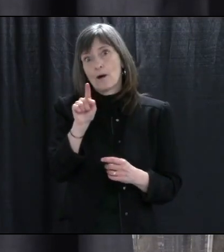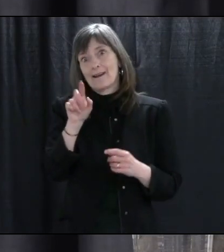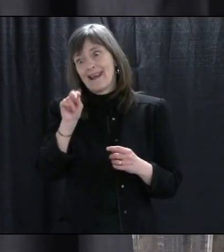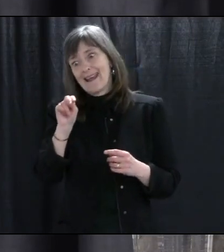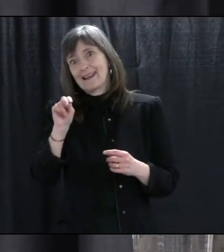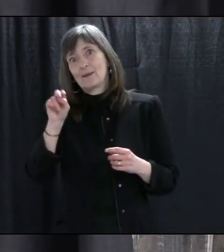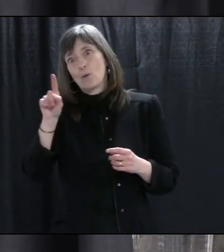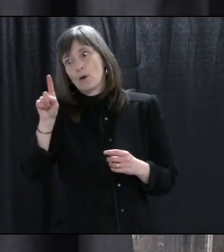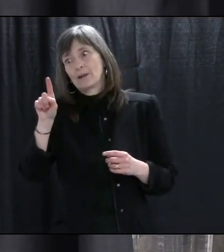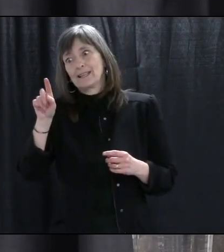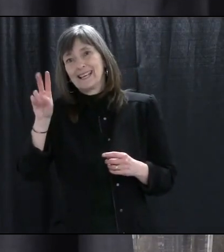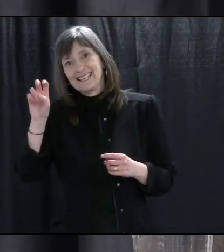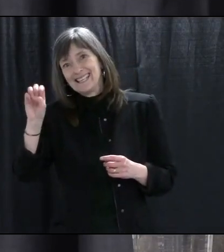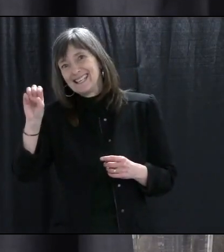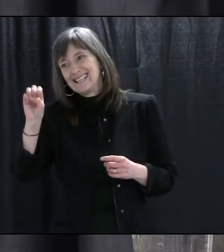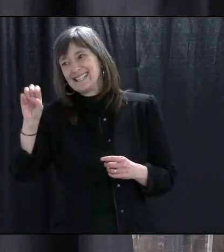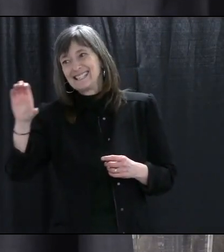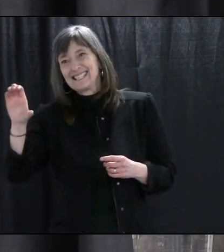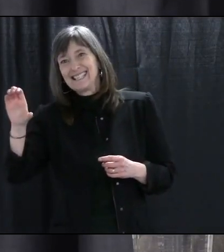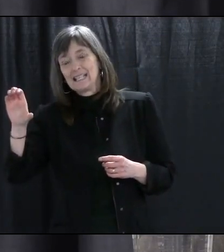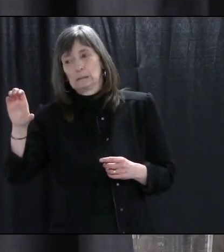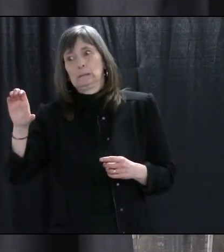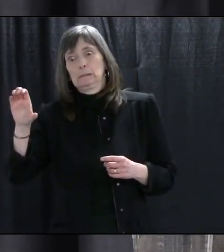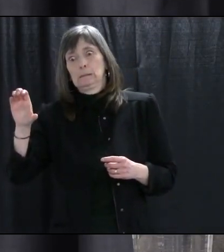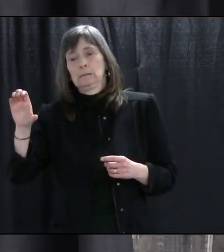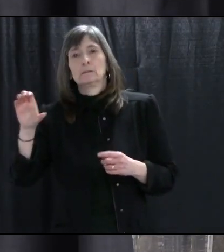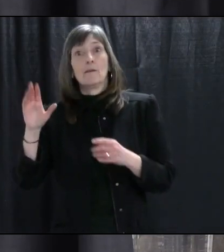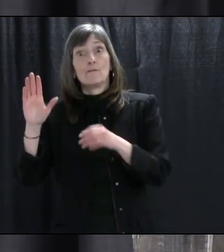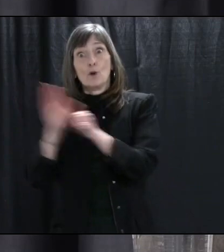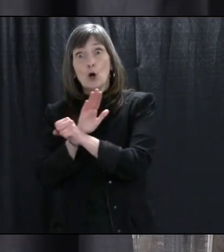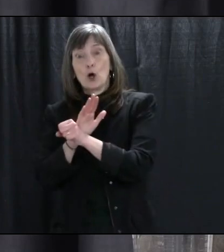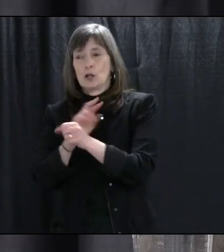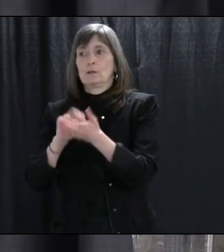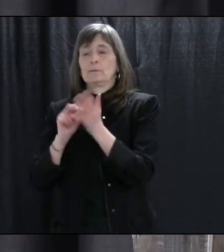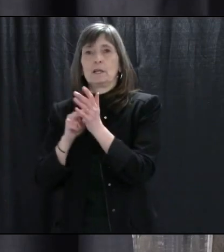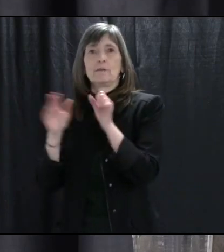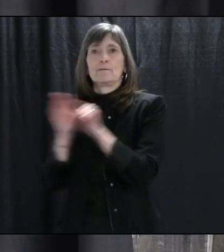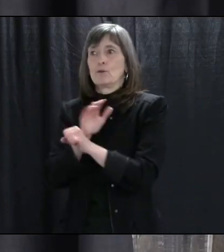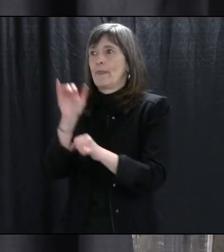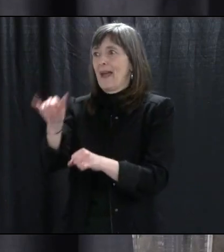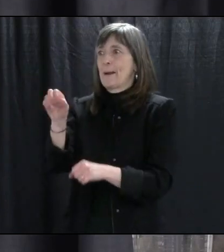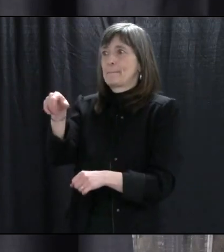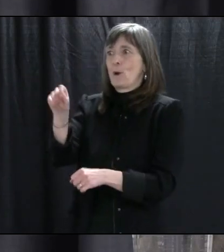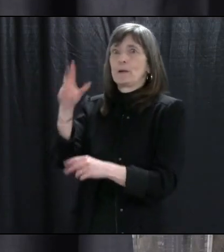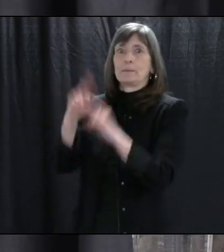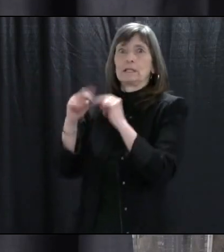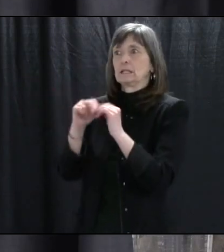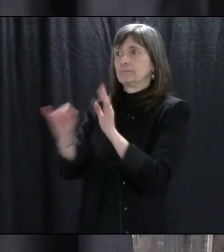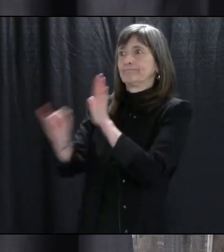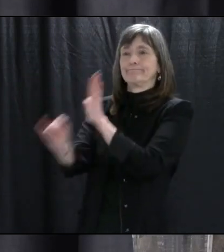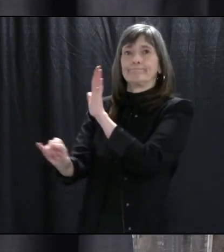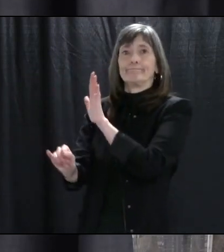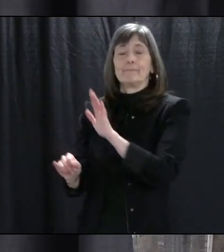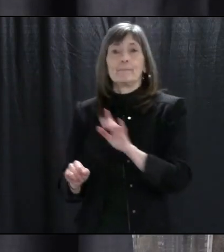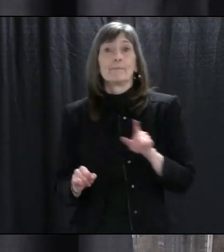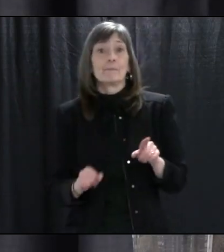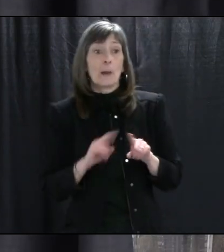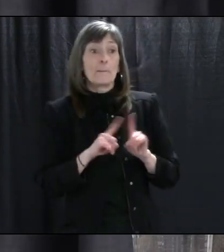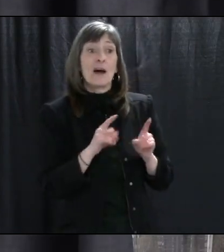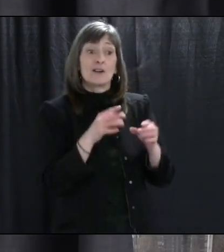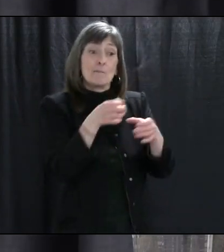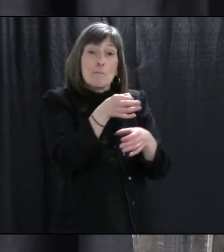actually technically identify a single condo building, whereas in a rural area, 6 digits could actually mean an